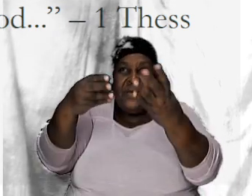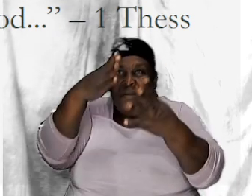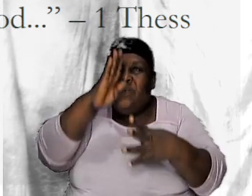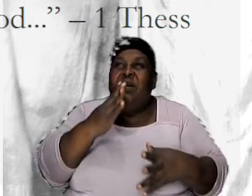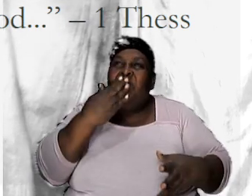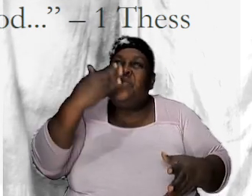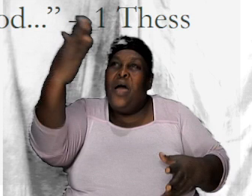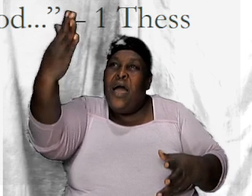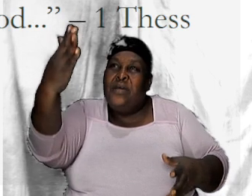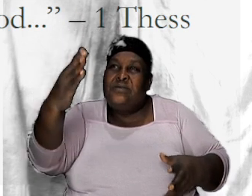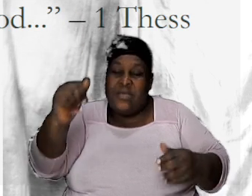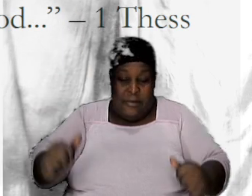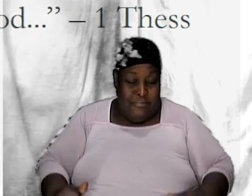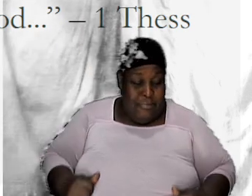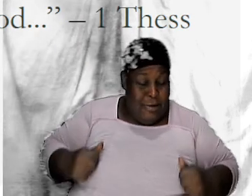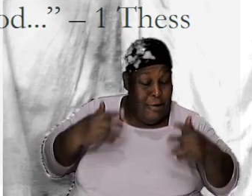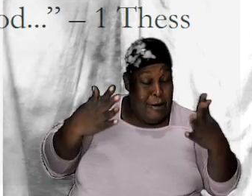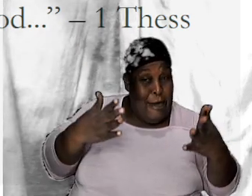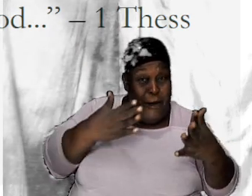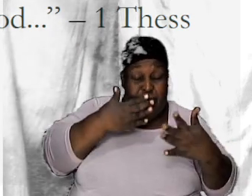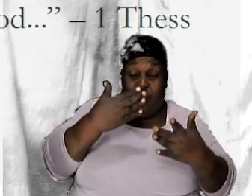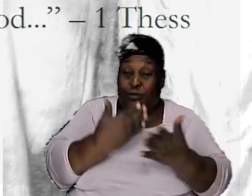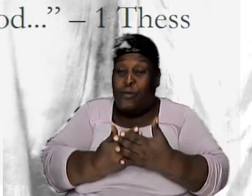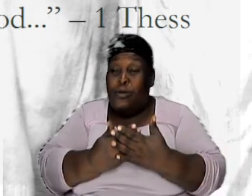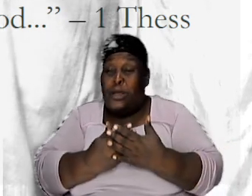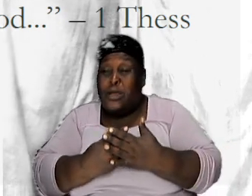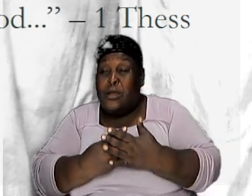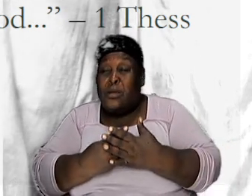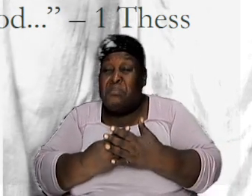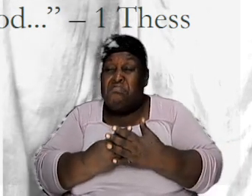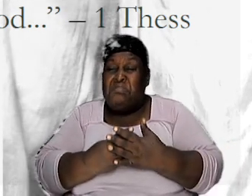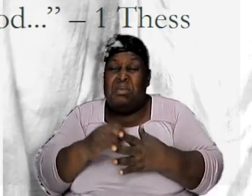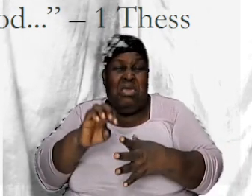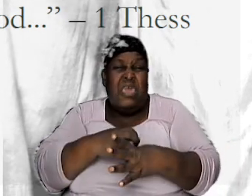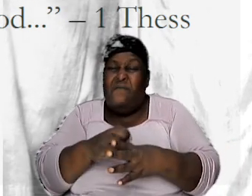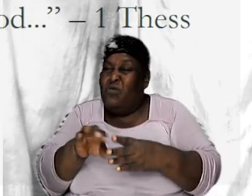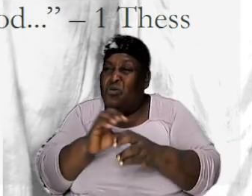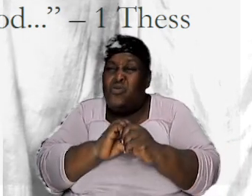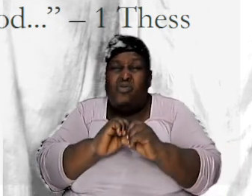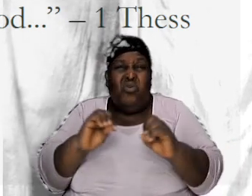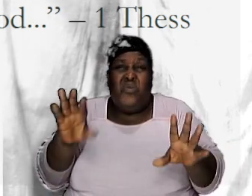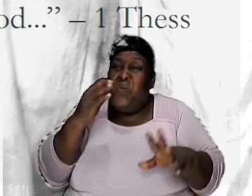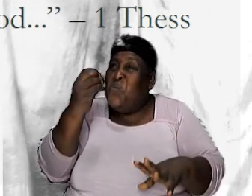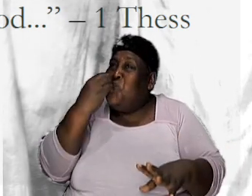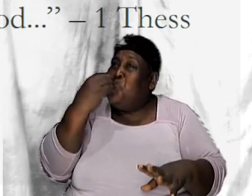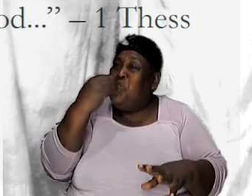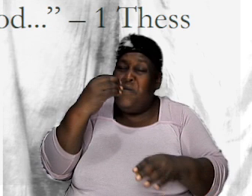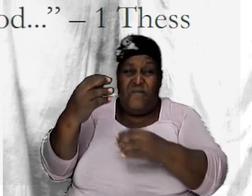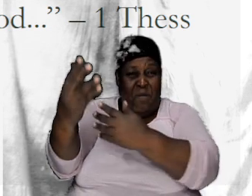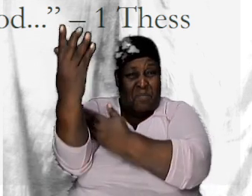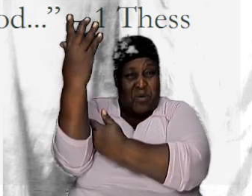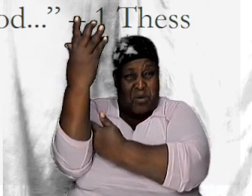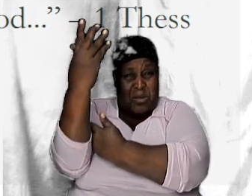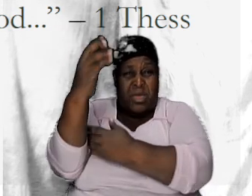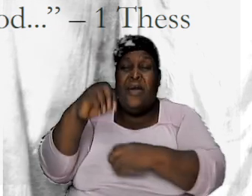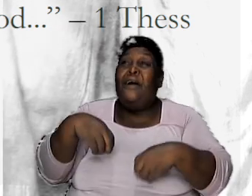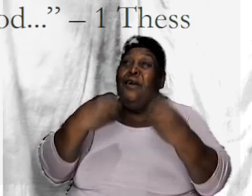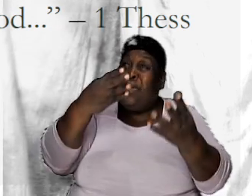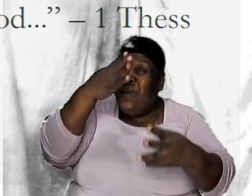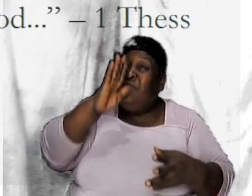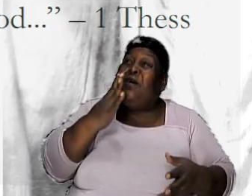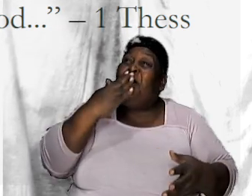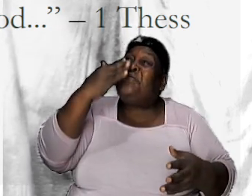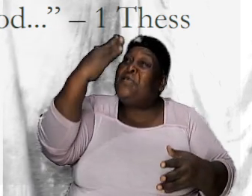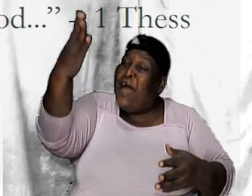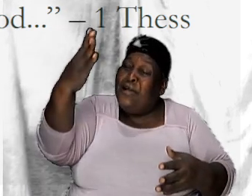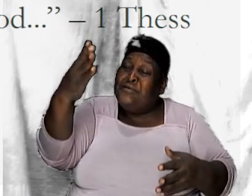thanks. The fact that we even if you didn't eat from morning, amen, we need to give God thanks. In every situation,